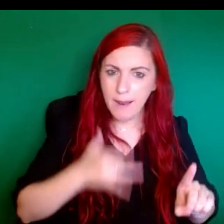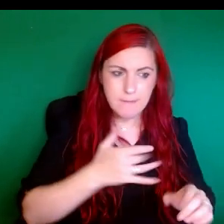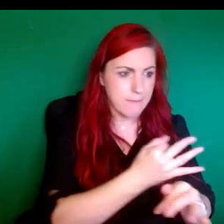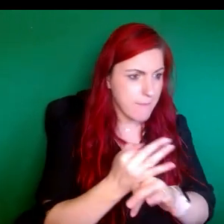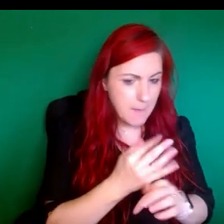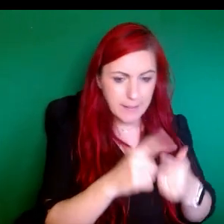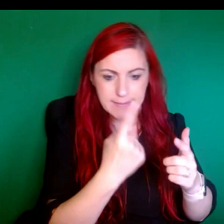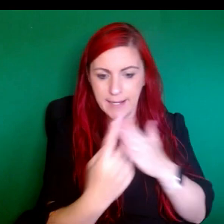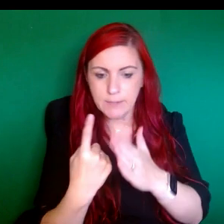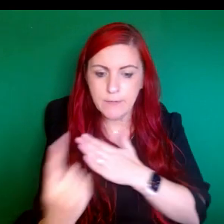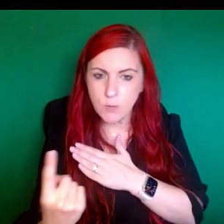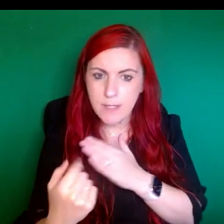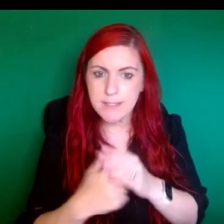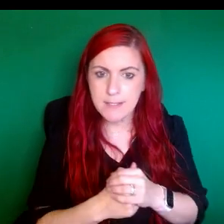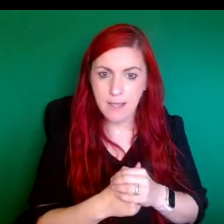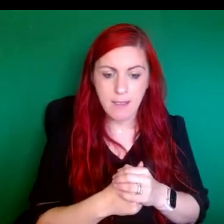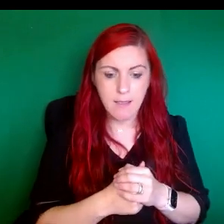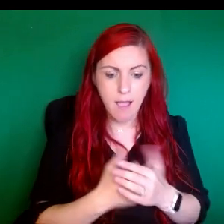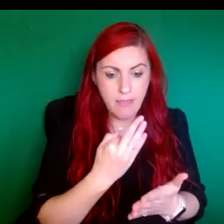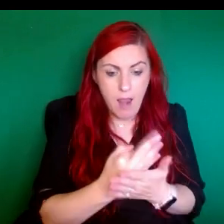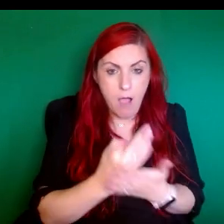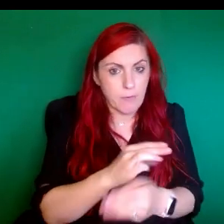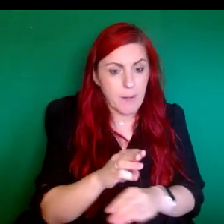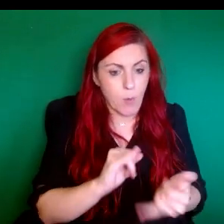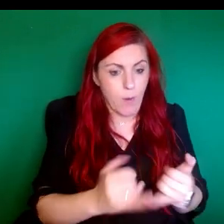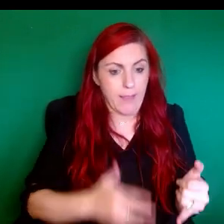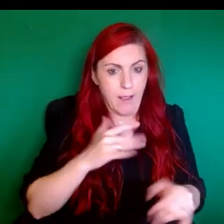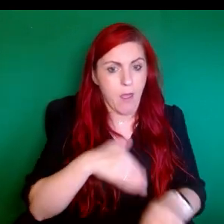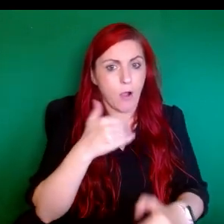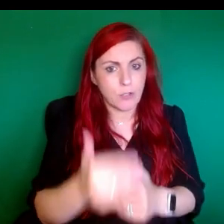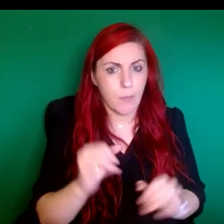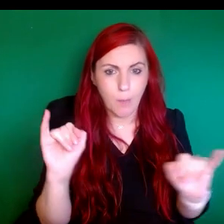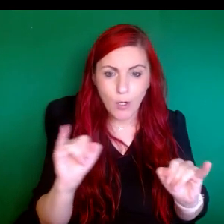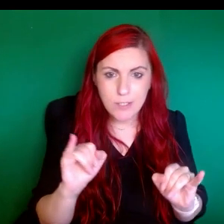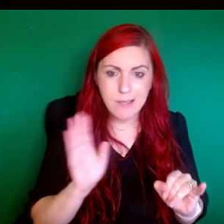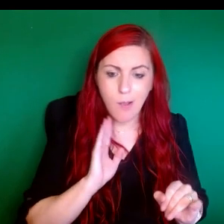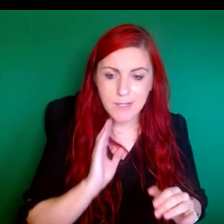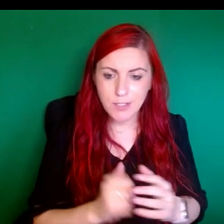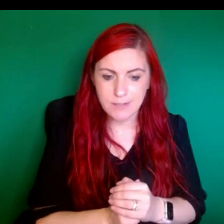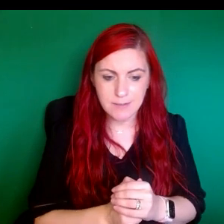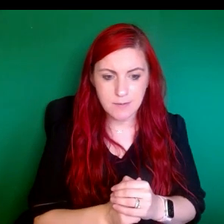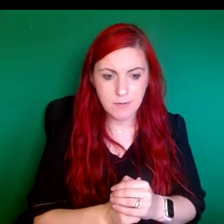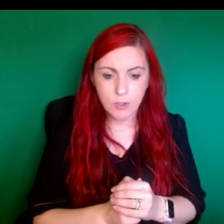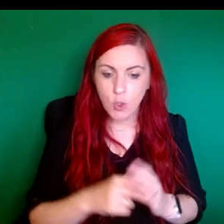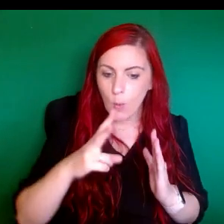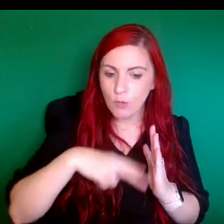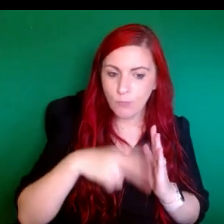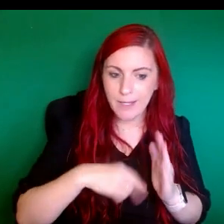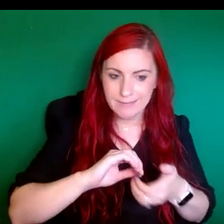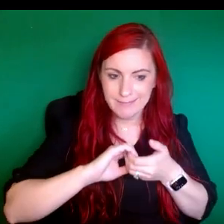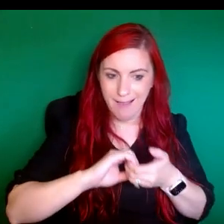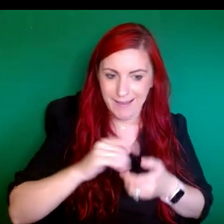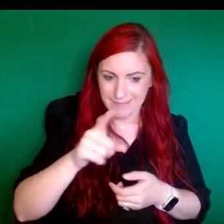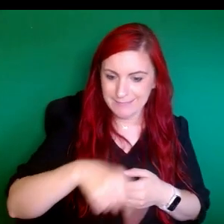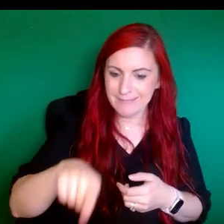accommodation. You will read in Martin's story how he and his colleagues at our Family Hub utilised innovative